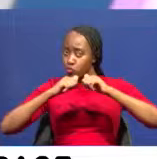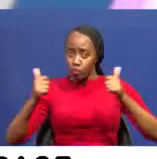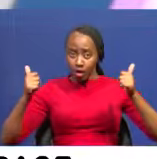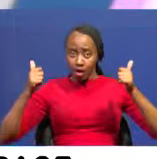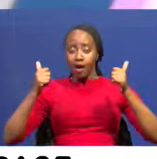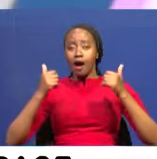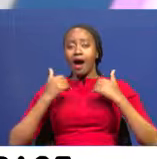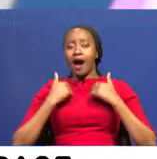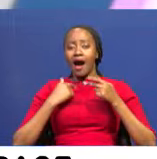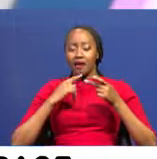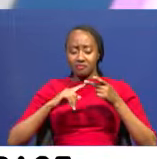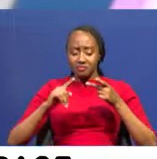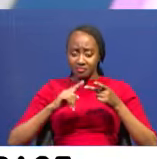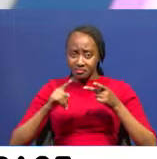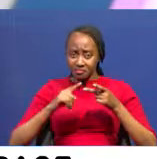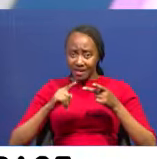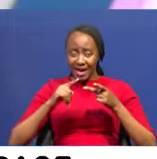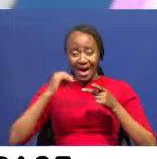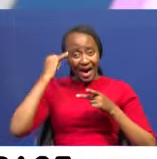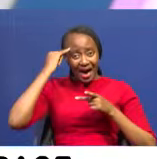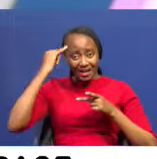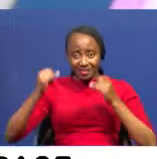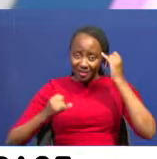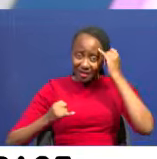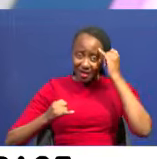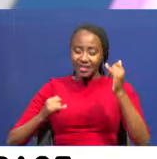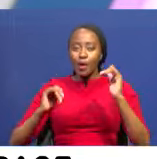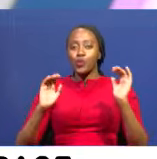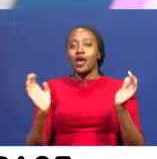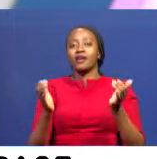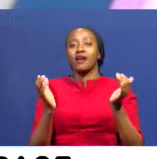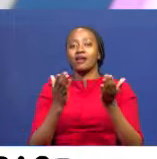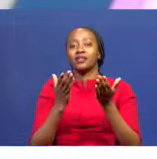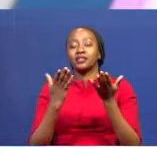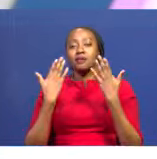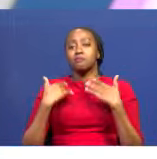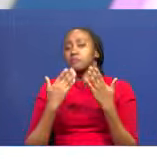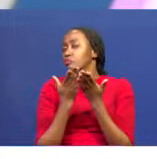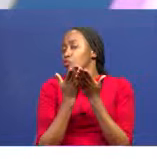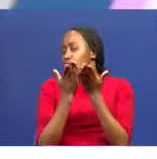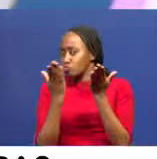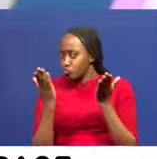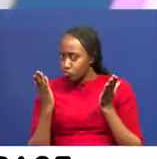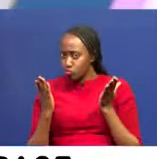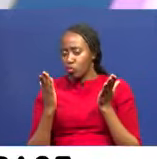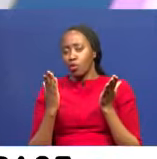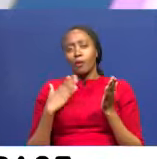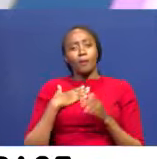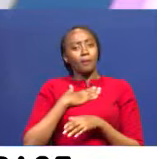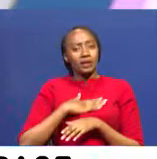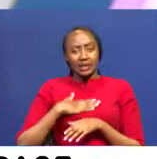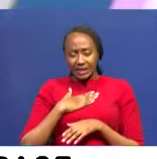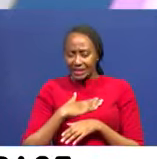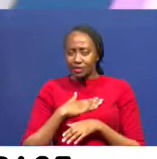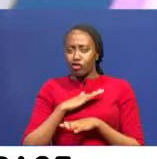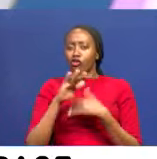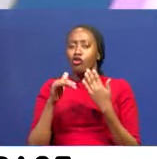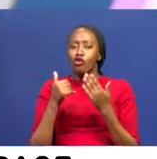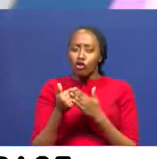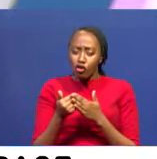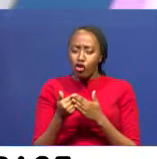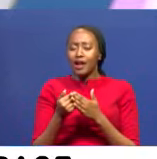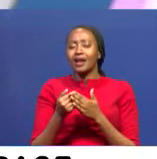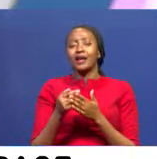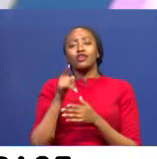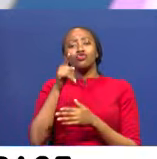to be innovative in our approaches. We are now encouraging our people on the ground to make sure that patients are finishing their